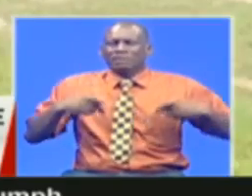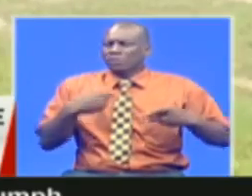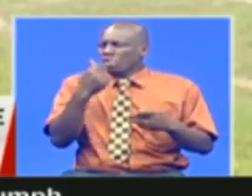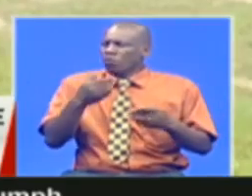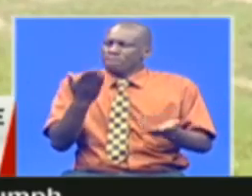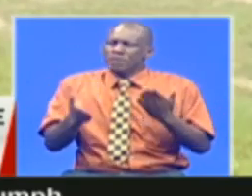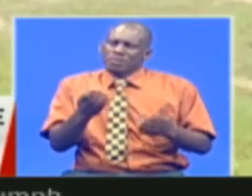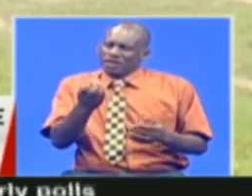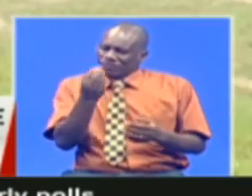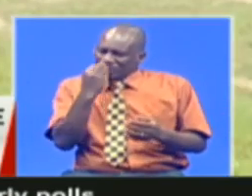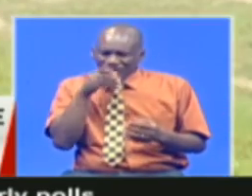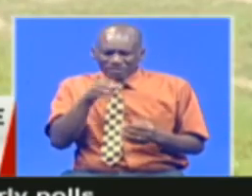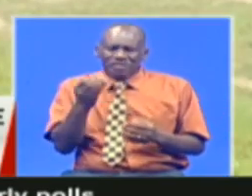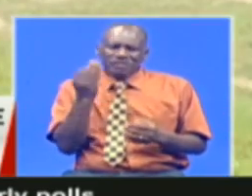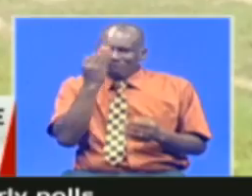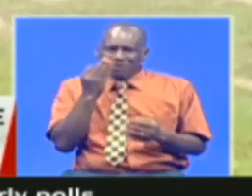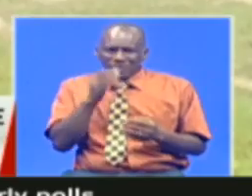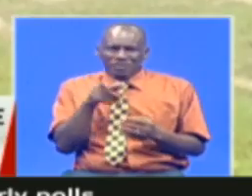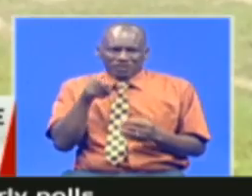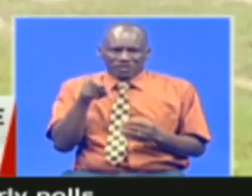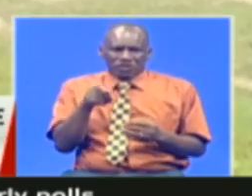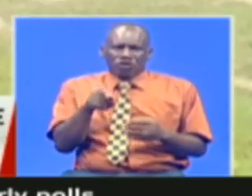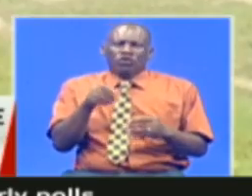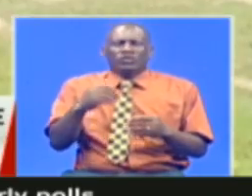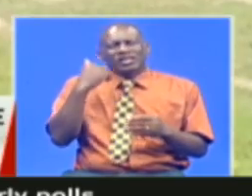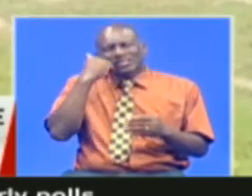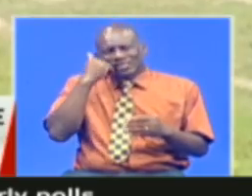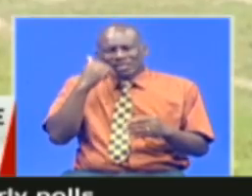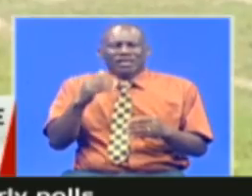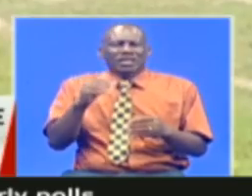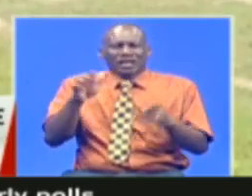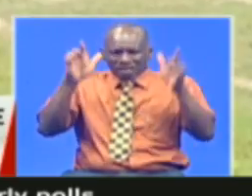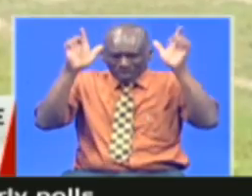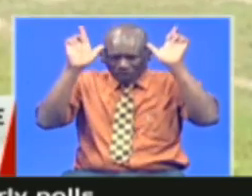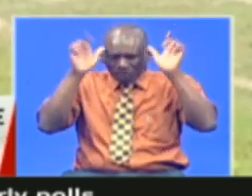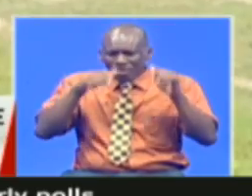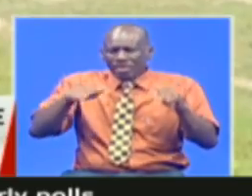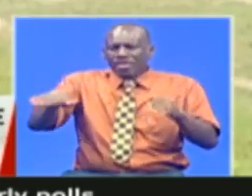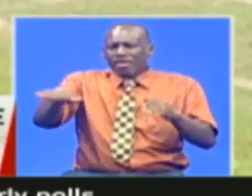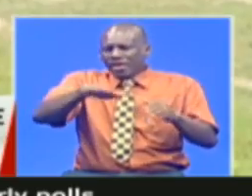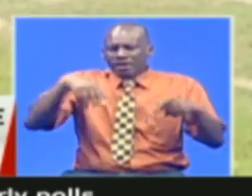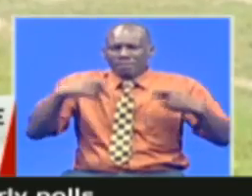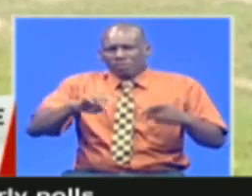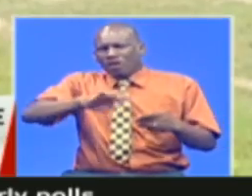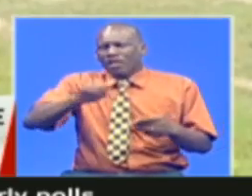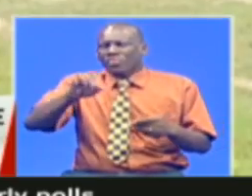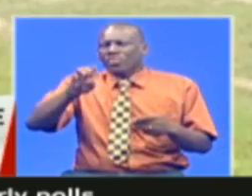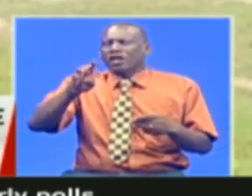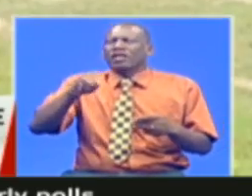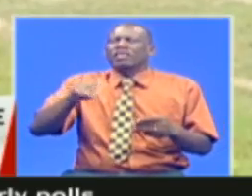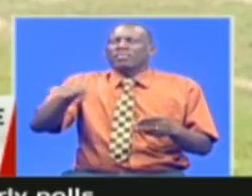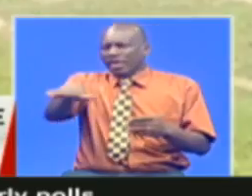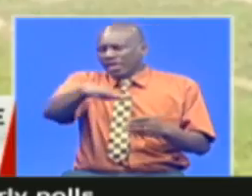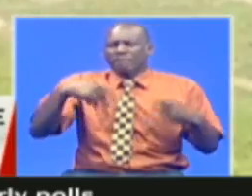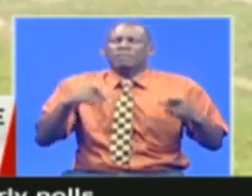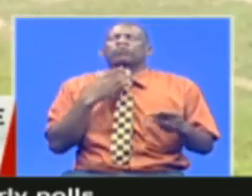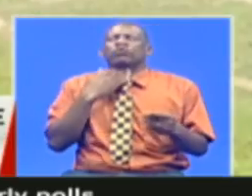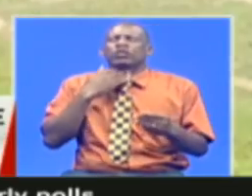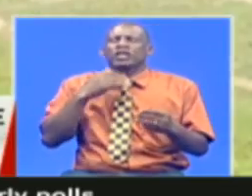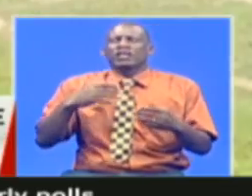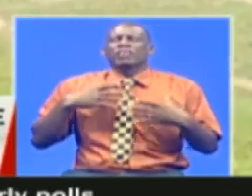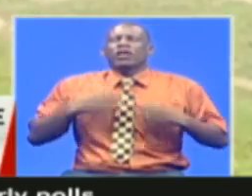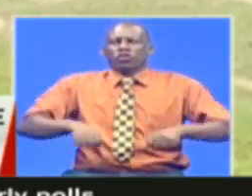into contact with the carcass of the affected cow, the residents on the other hand want the authorities to ensure that their